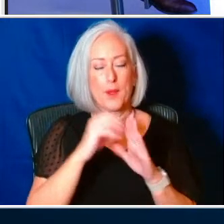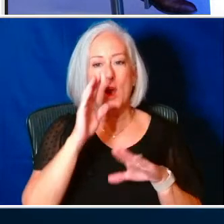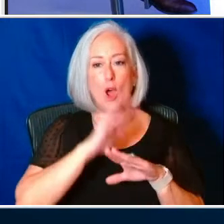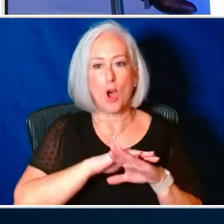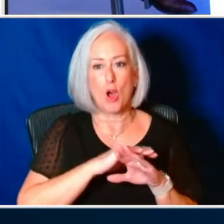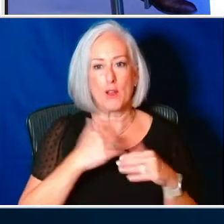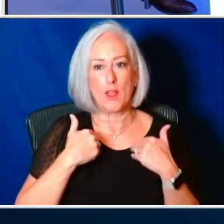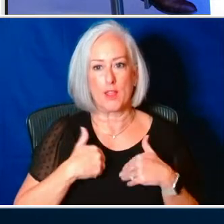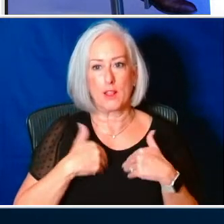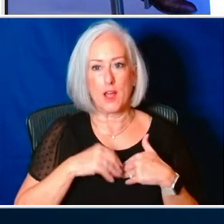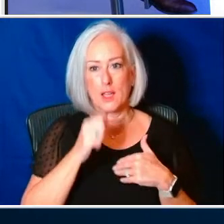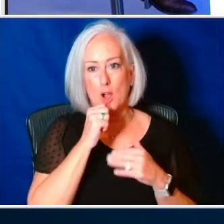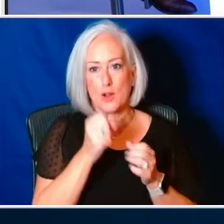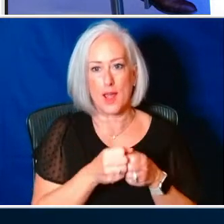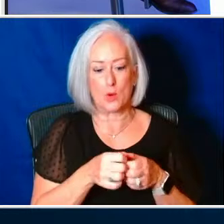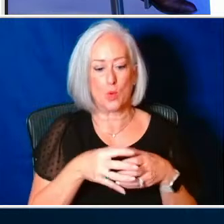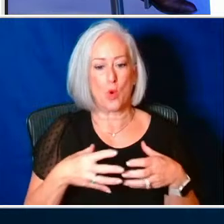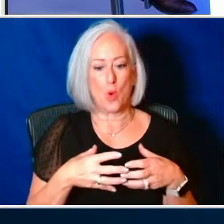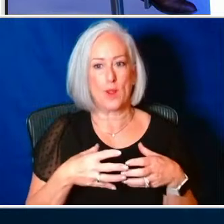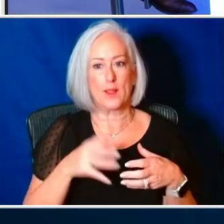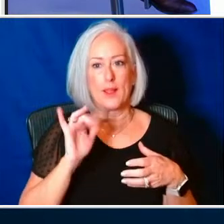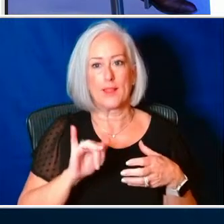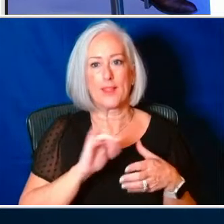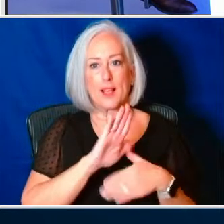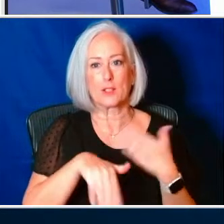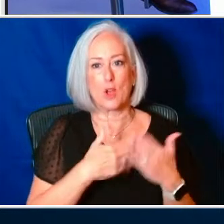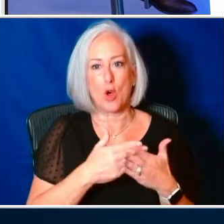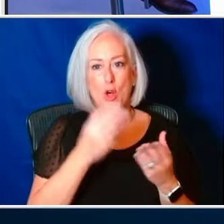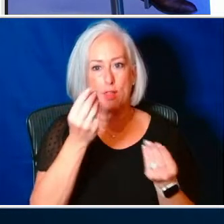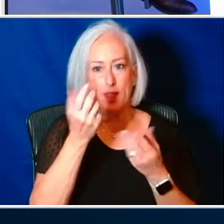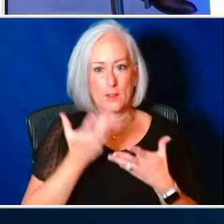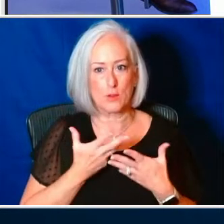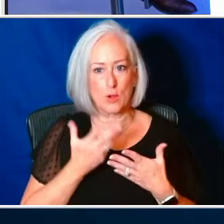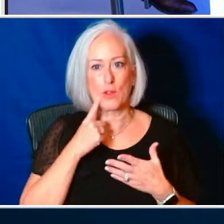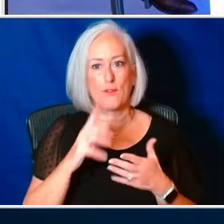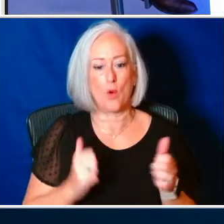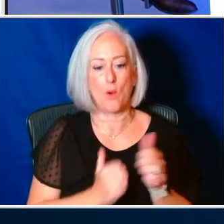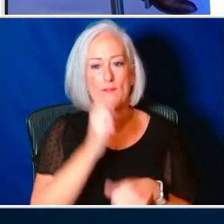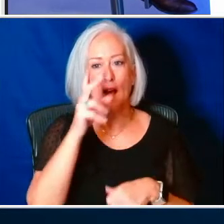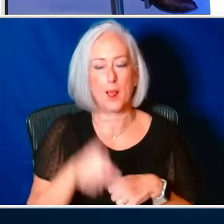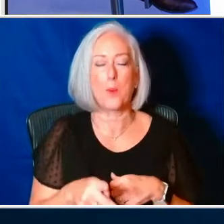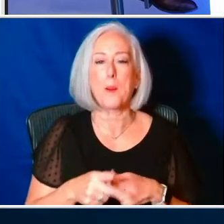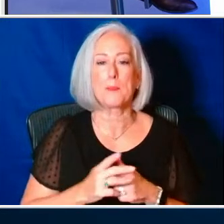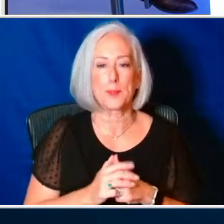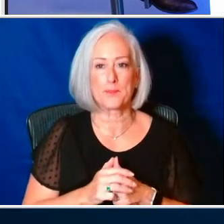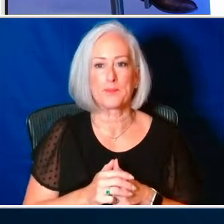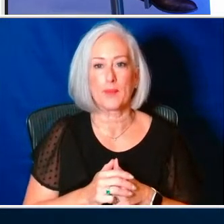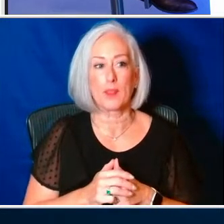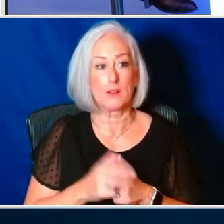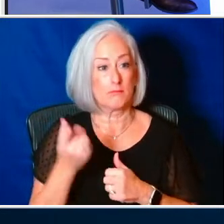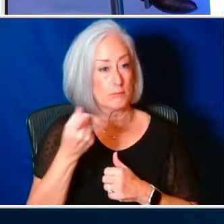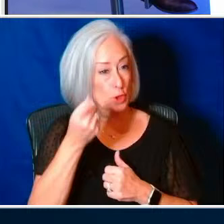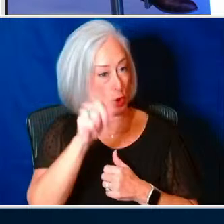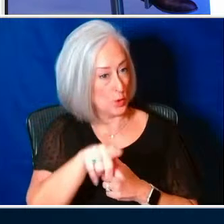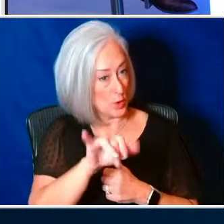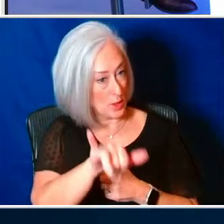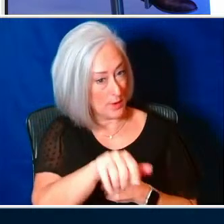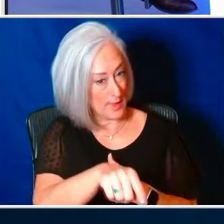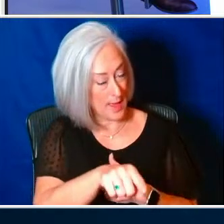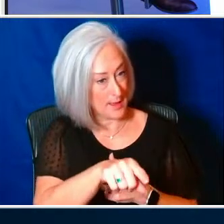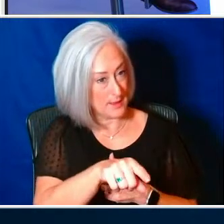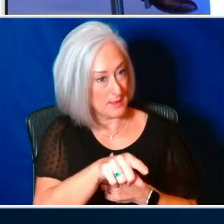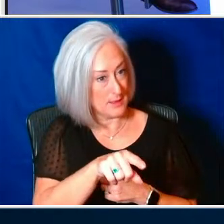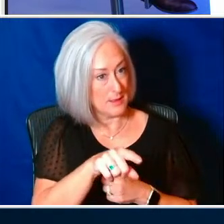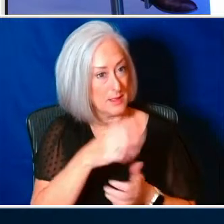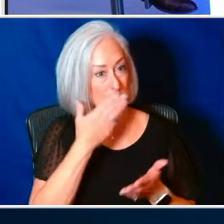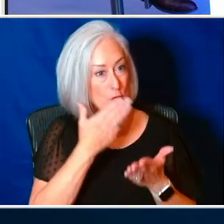growing. But she says that's the extent of what she has been told for her follow-up. Do we agree with that as far as that being a good